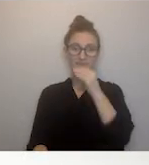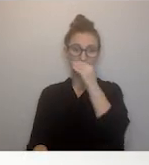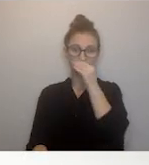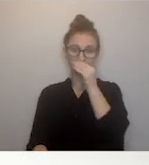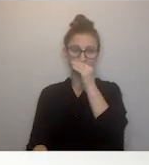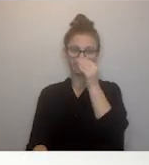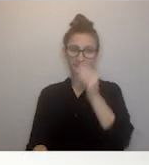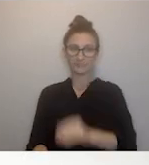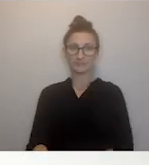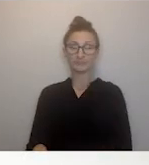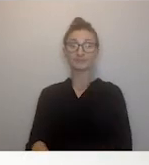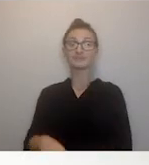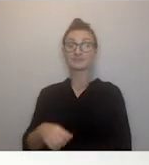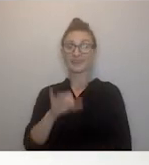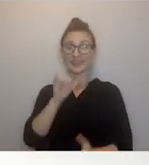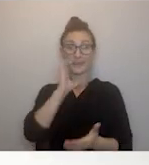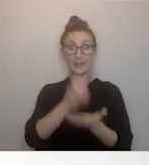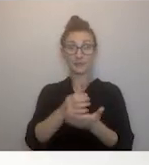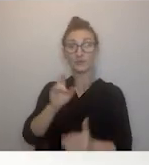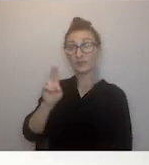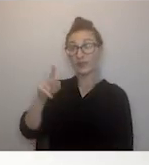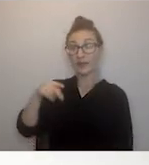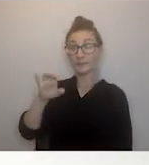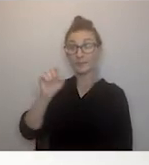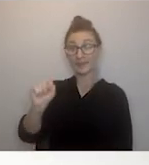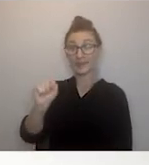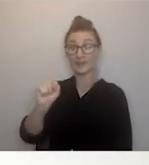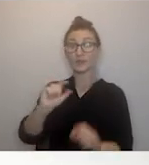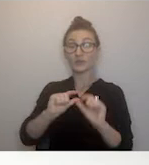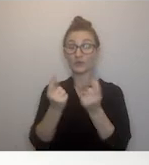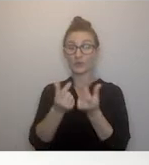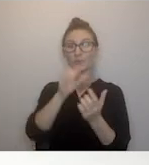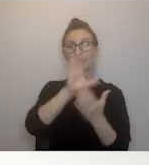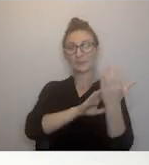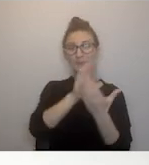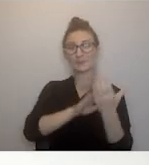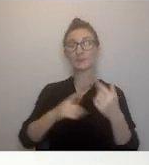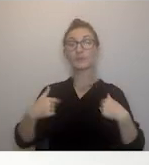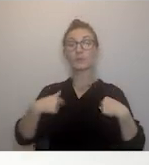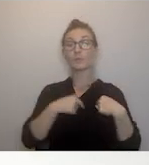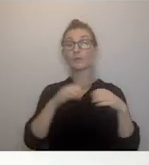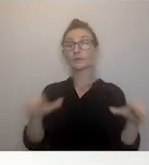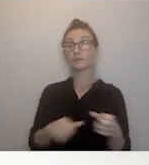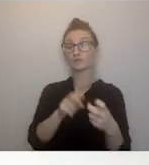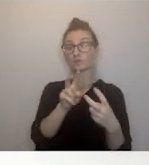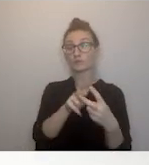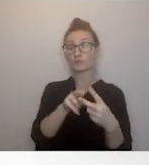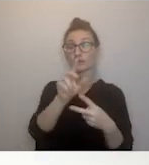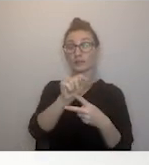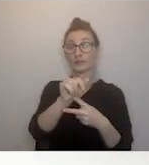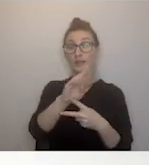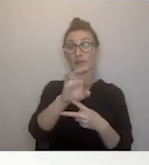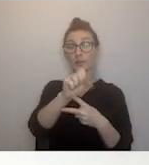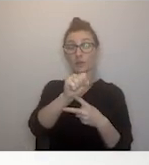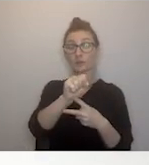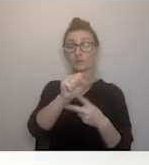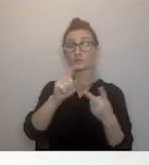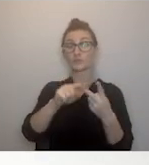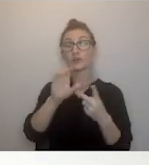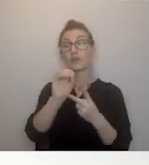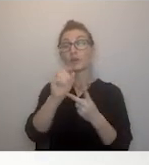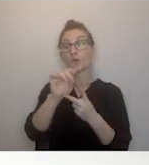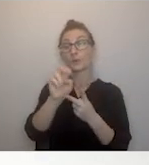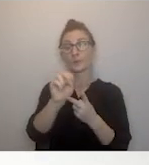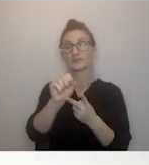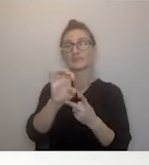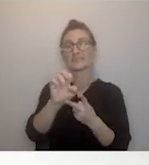These are really fun. This is a group that I work with. This is the Upbeat group when we were in person. And we have done tableaus and open scenes. This is another one. Take a